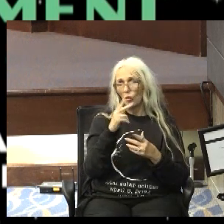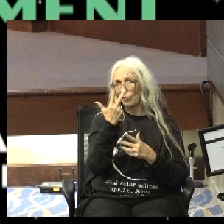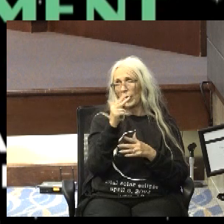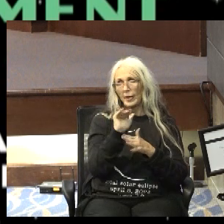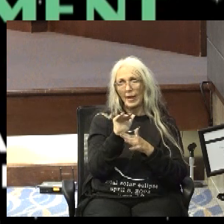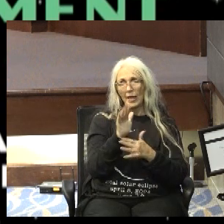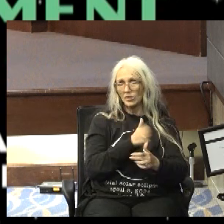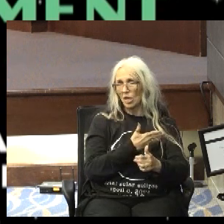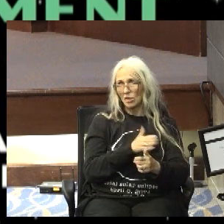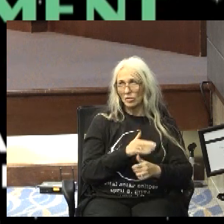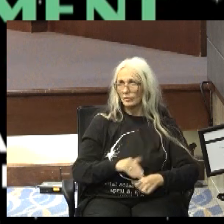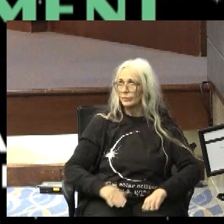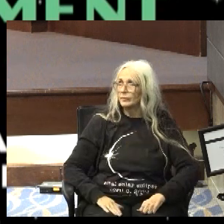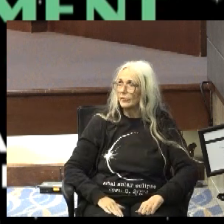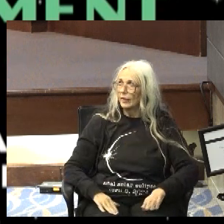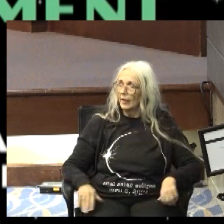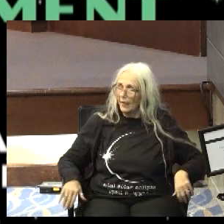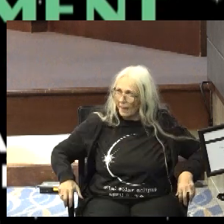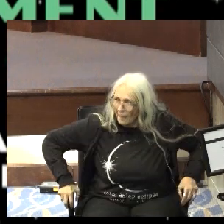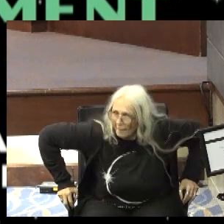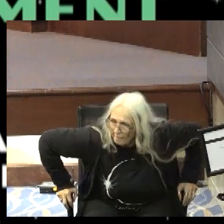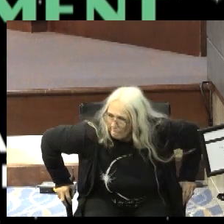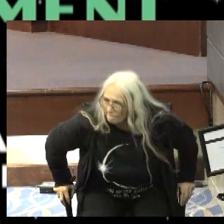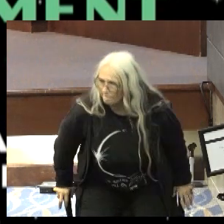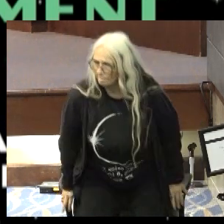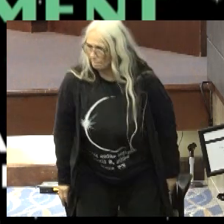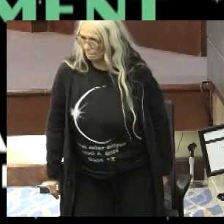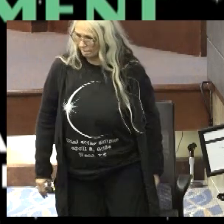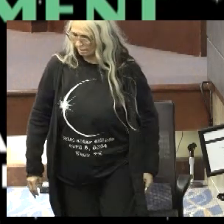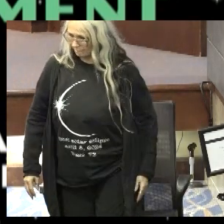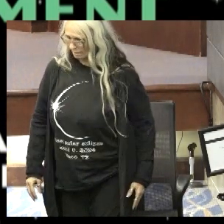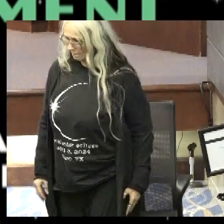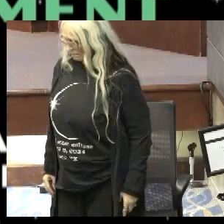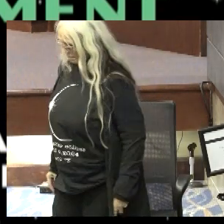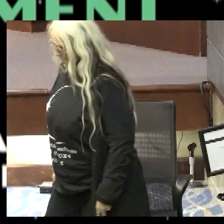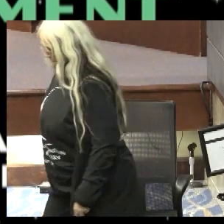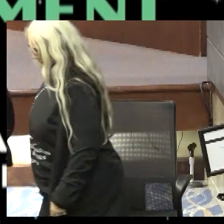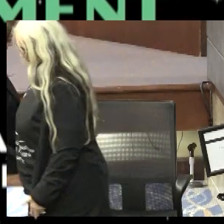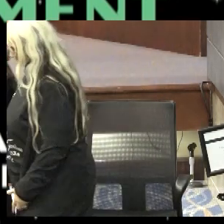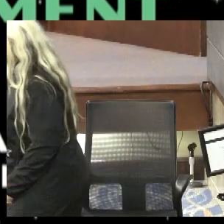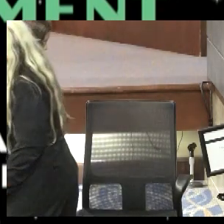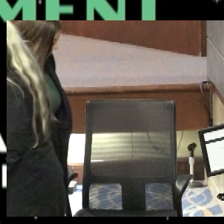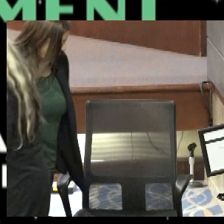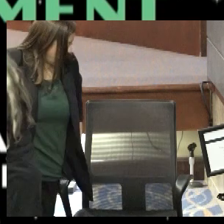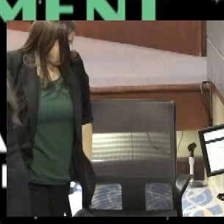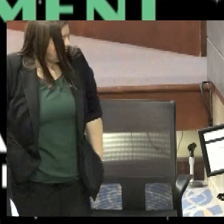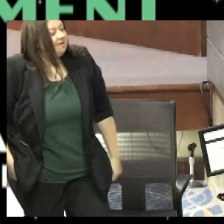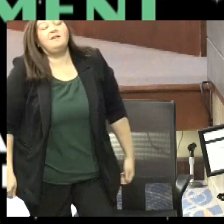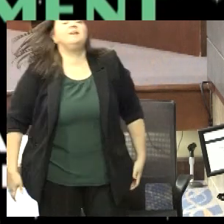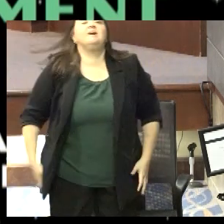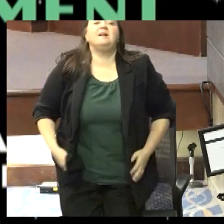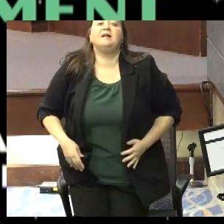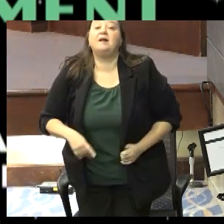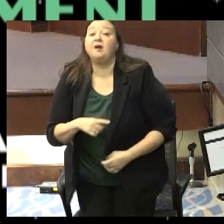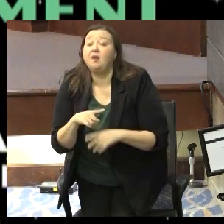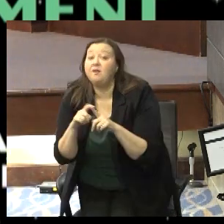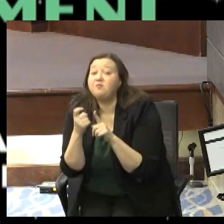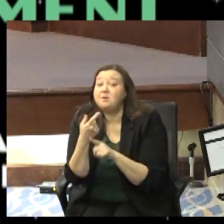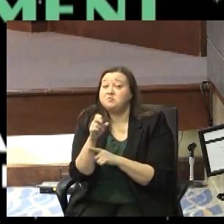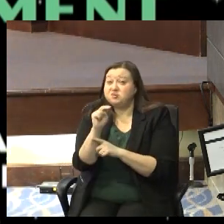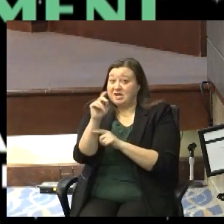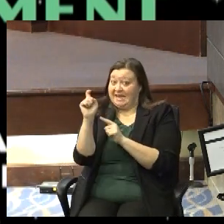of concerts. Jonathan, on behalf of Waco's Gen X community, I just wanted to give a big shout-out for 90s Hip Hop